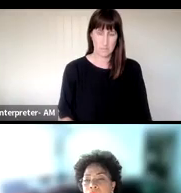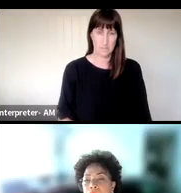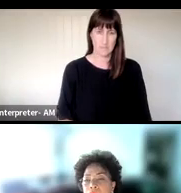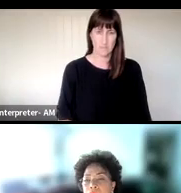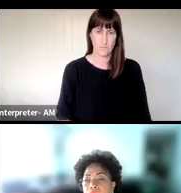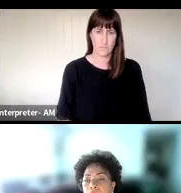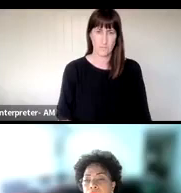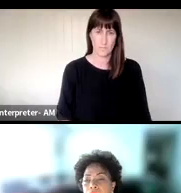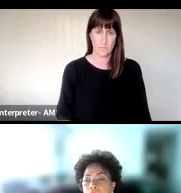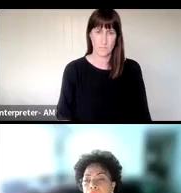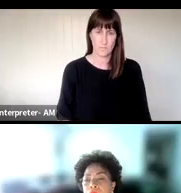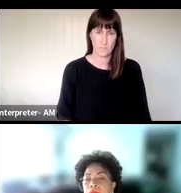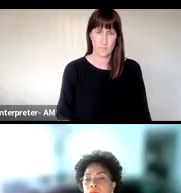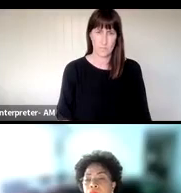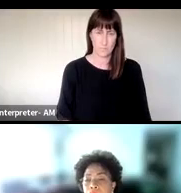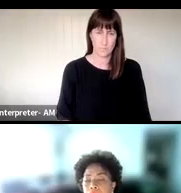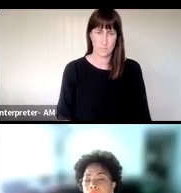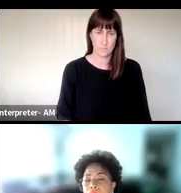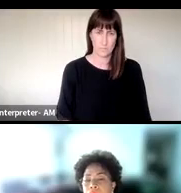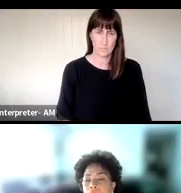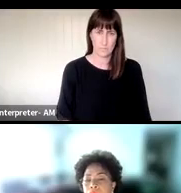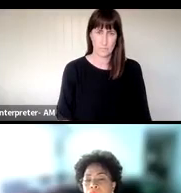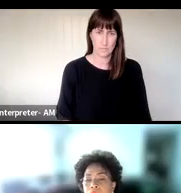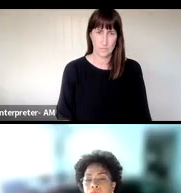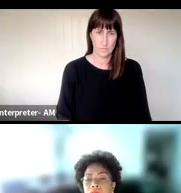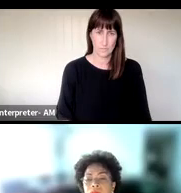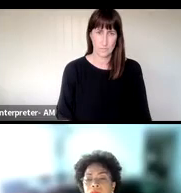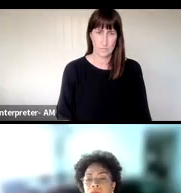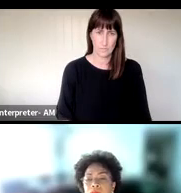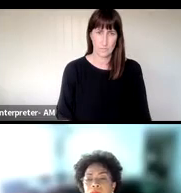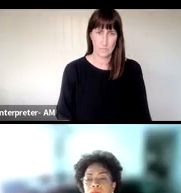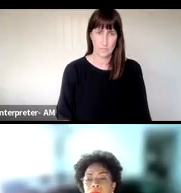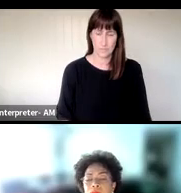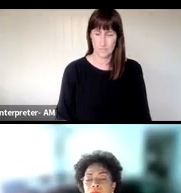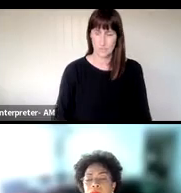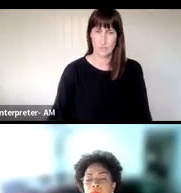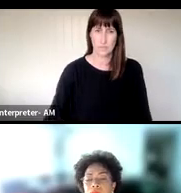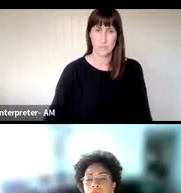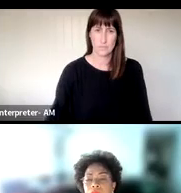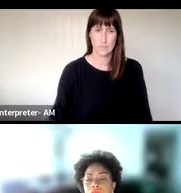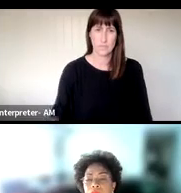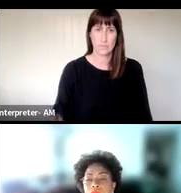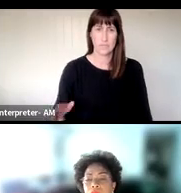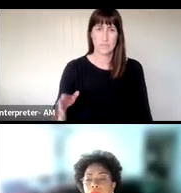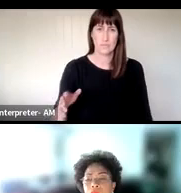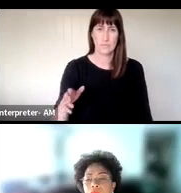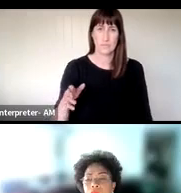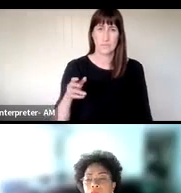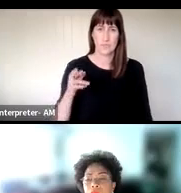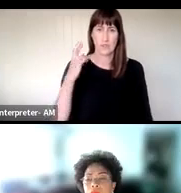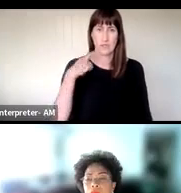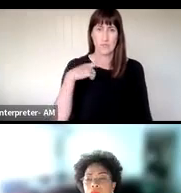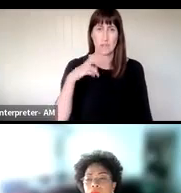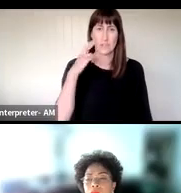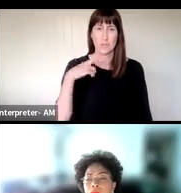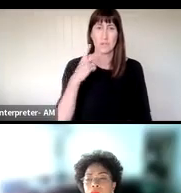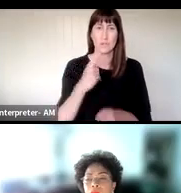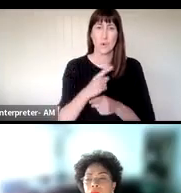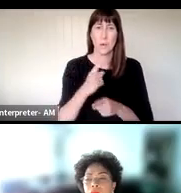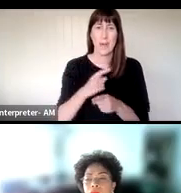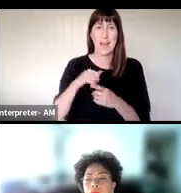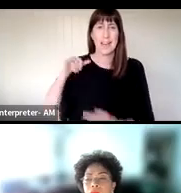in to this matter. I'm going to talk about the airline example. When you